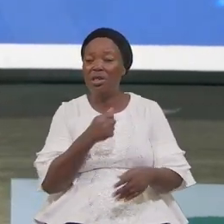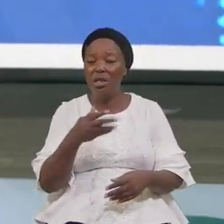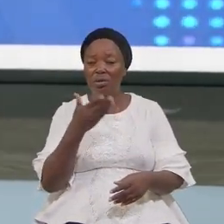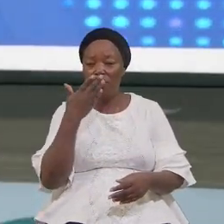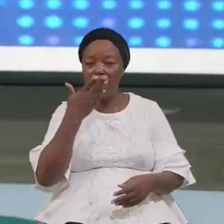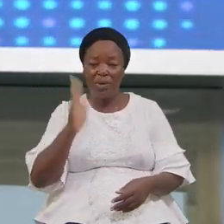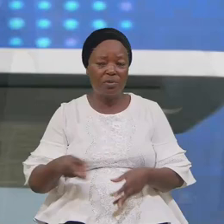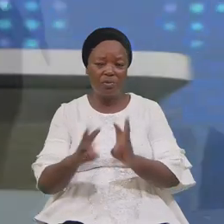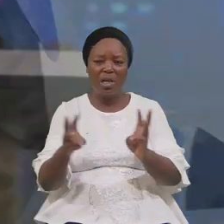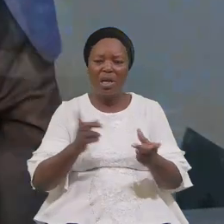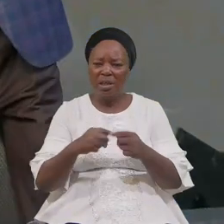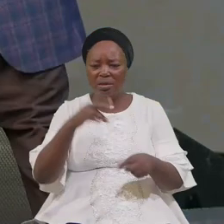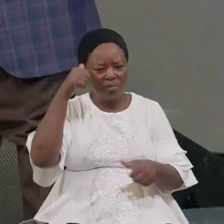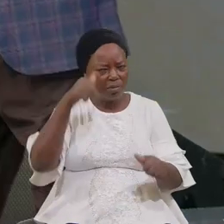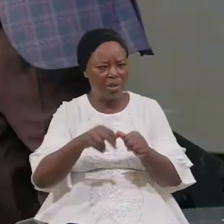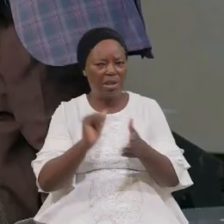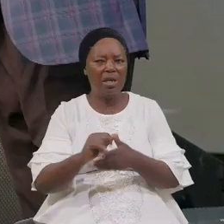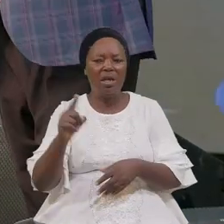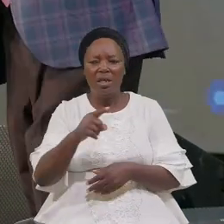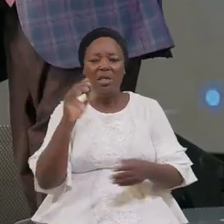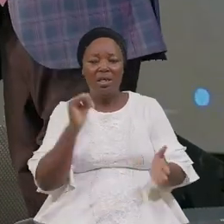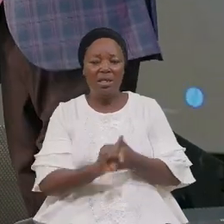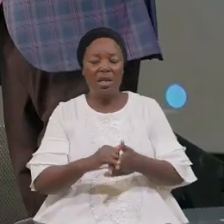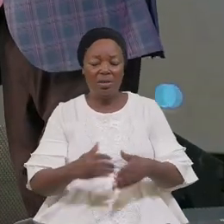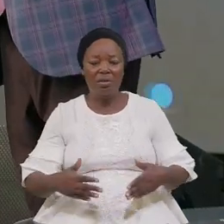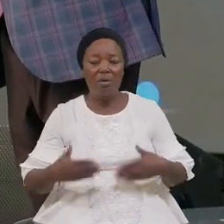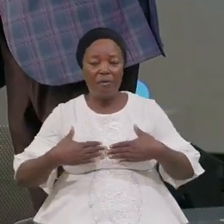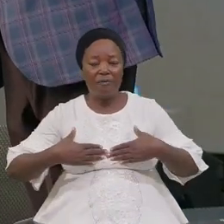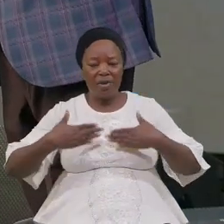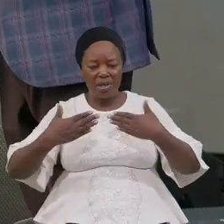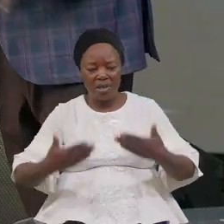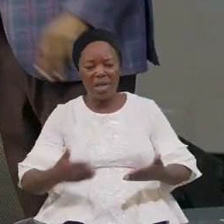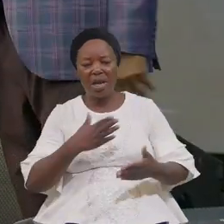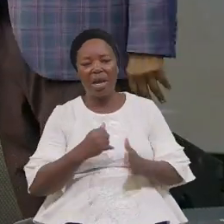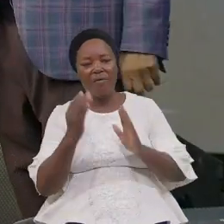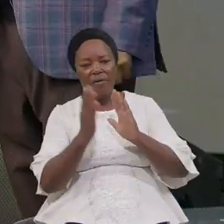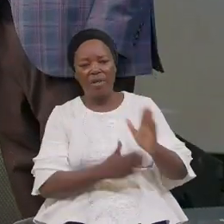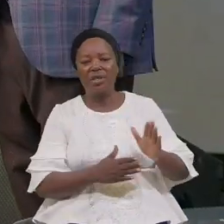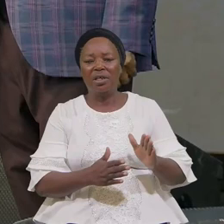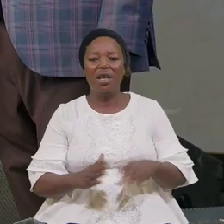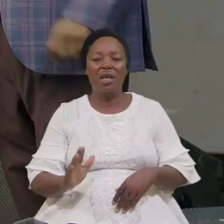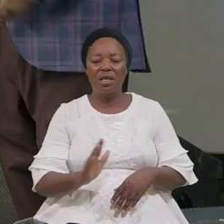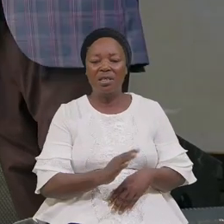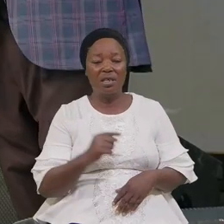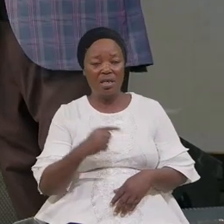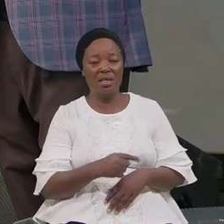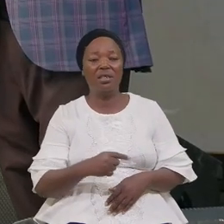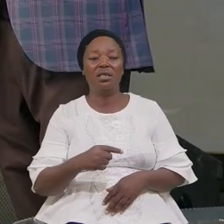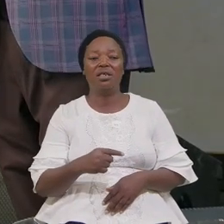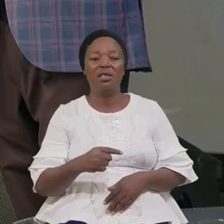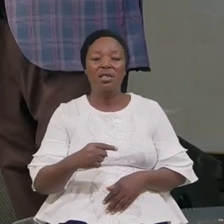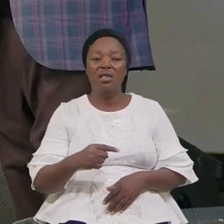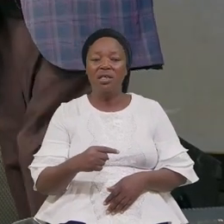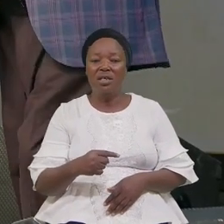and forsaketh his sin shall have mercy. I pray the mercy